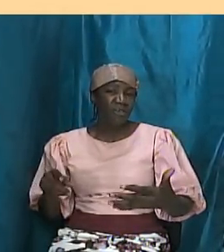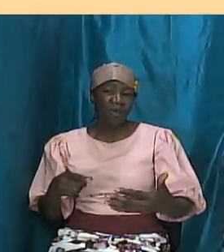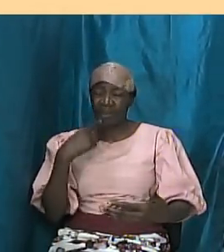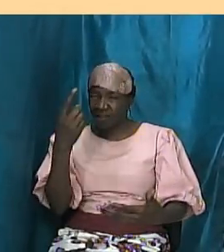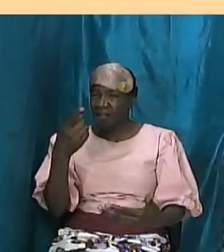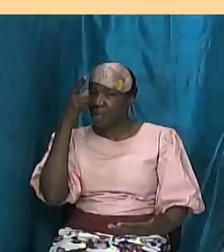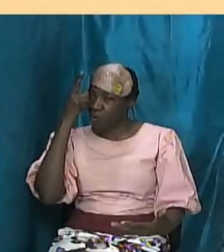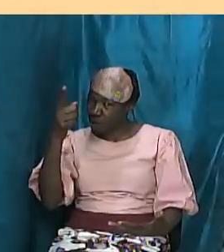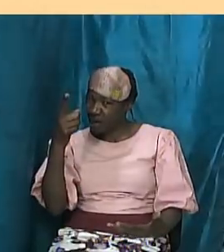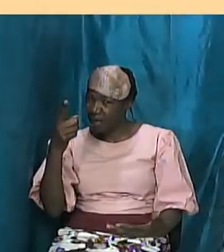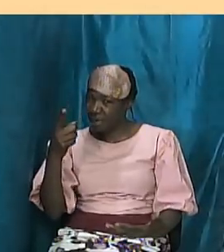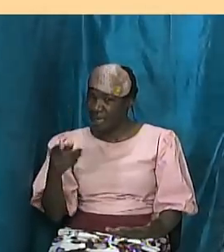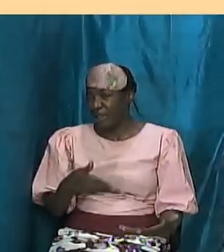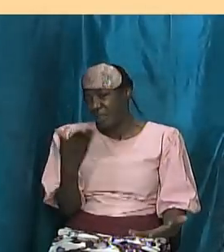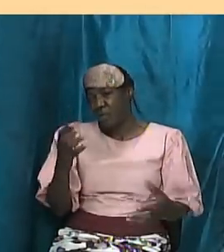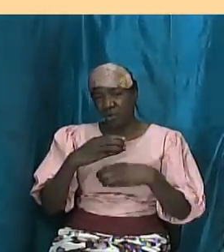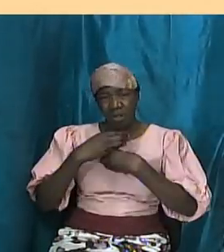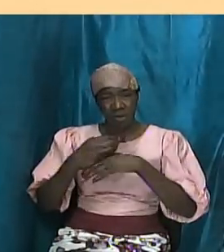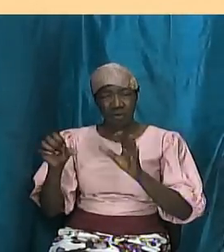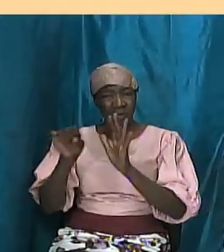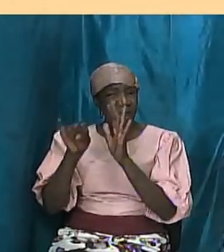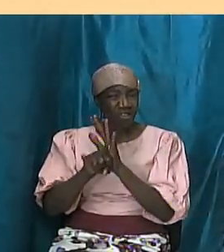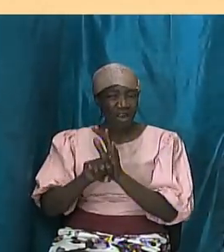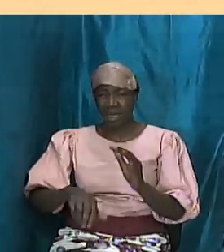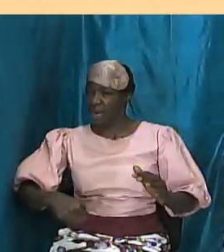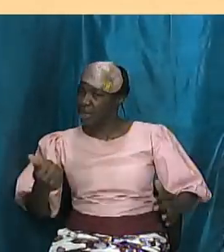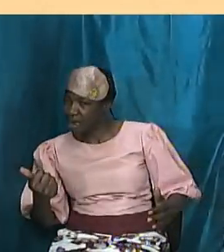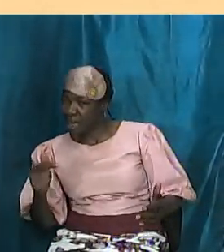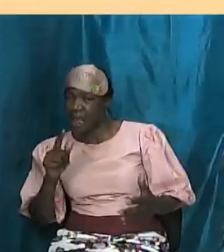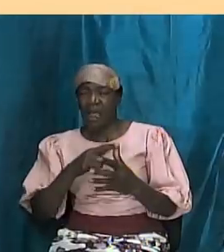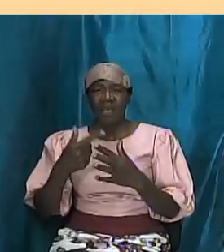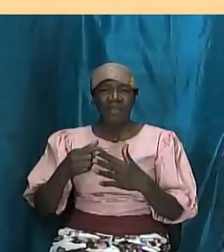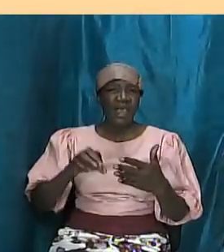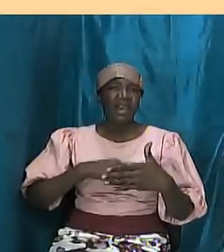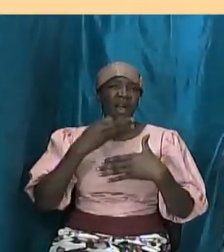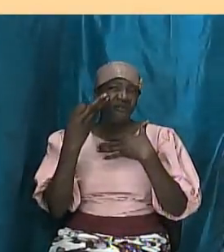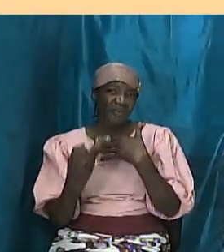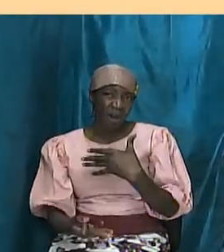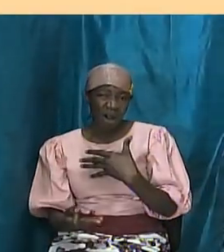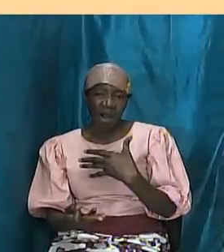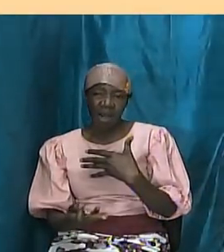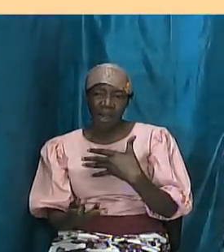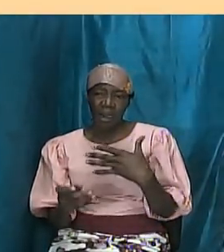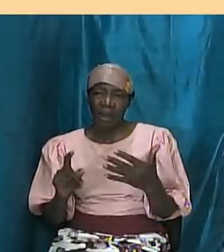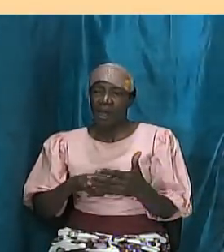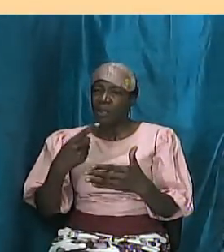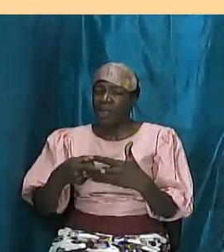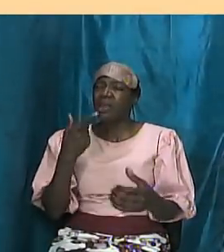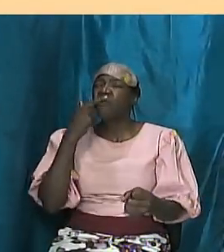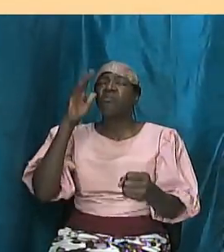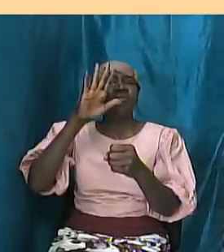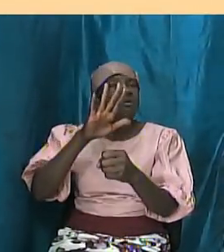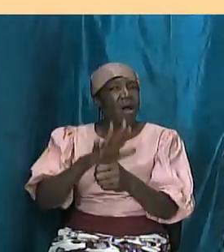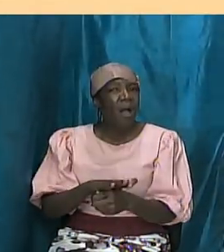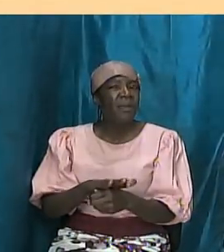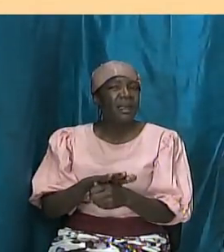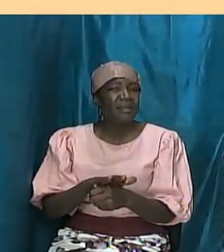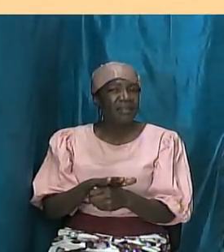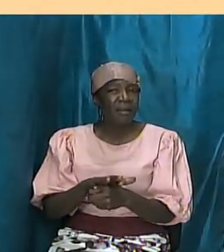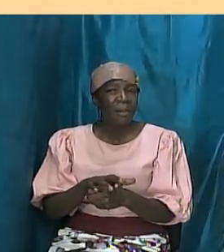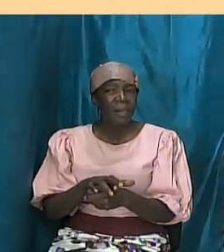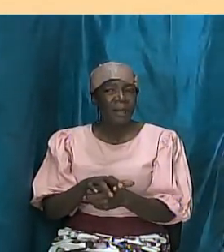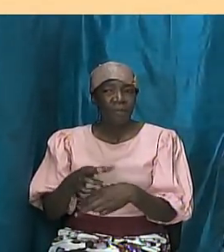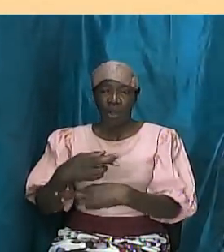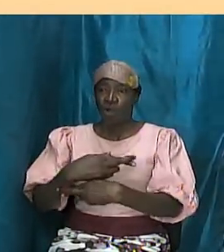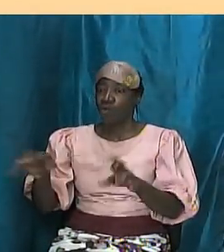the creation, then in another instance there was the fall, then in another instance there was the promise that redemption